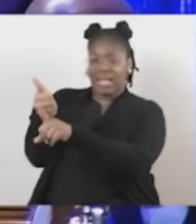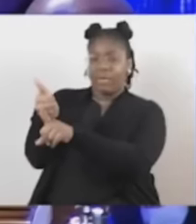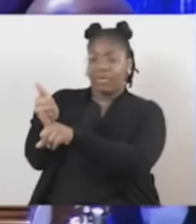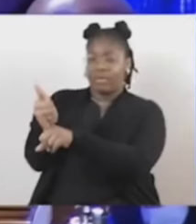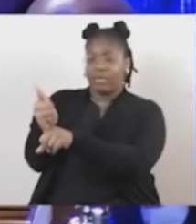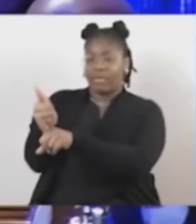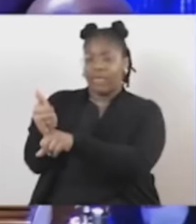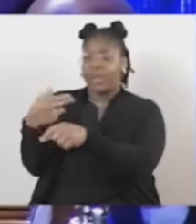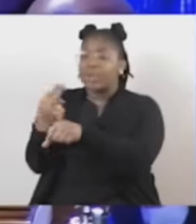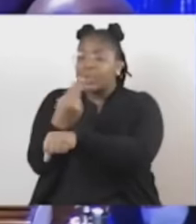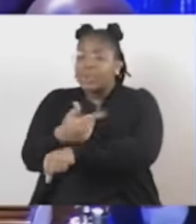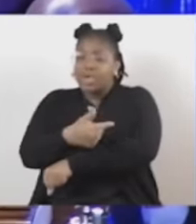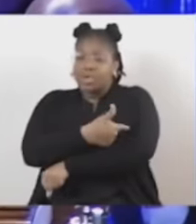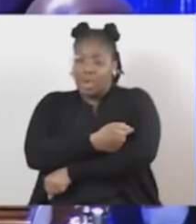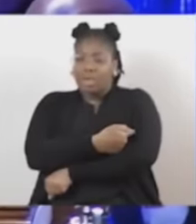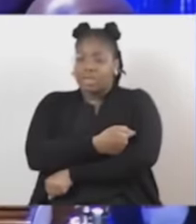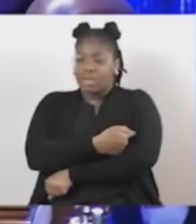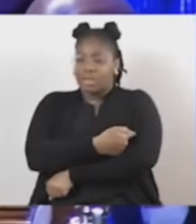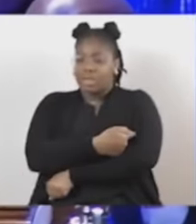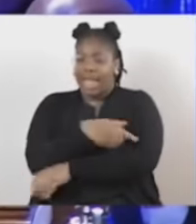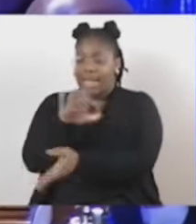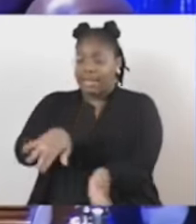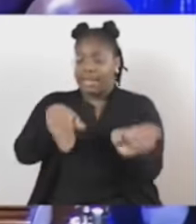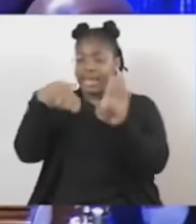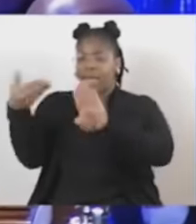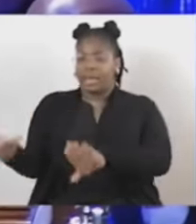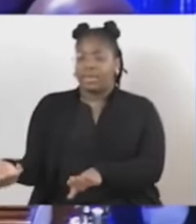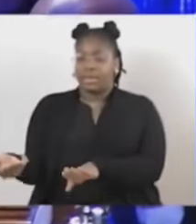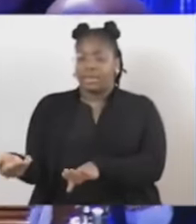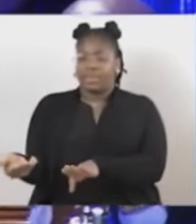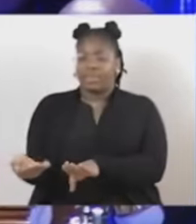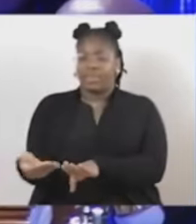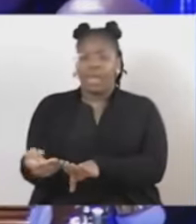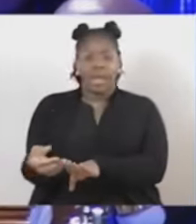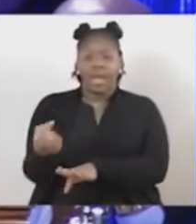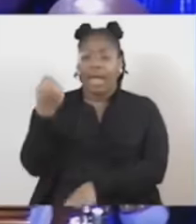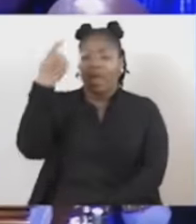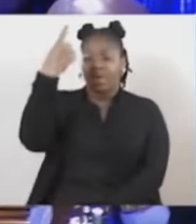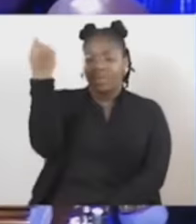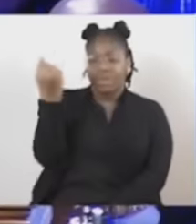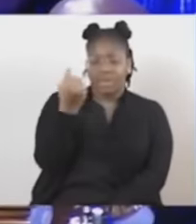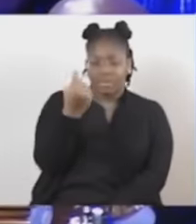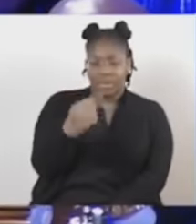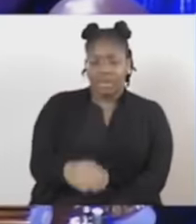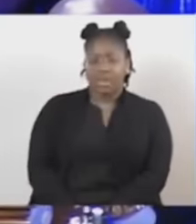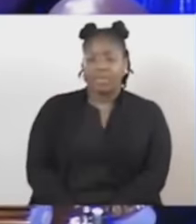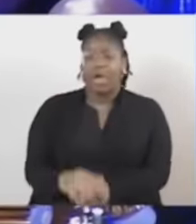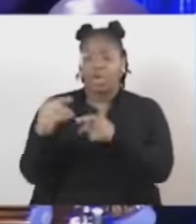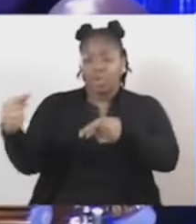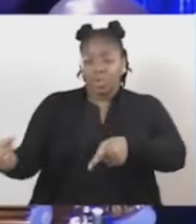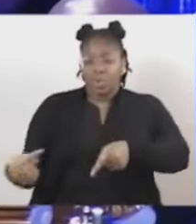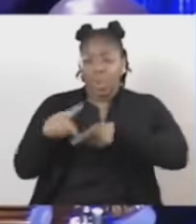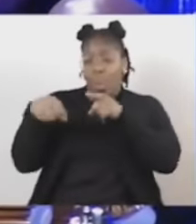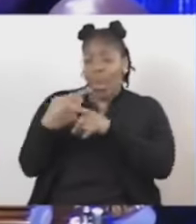from a heroin injection, from a needle pushed in his veins, and it became a revelation of how loose